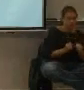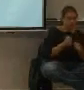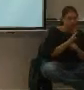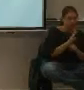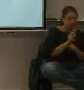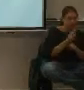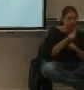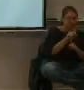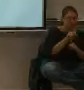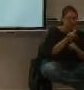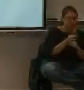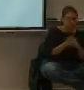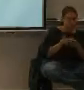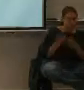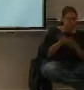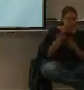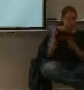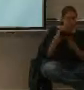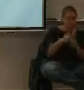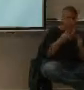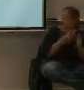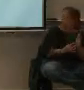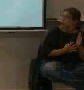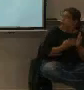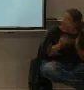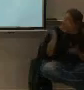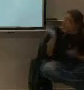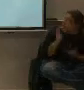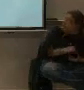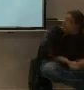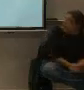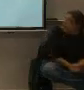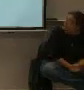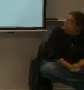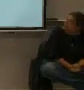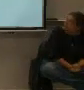run. So these graphs